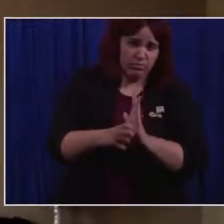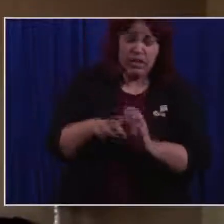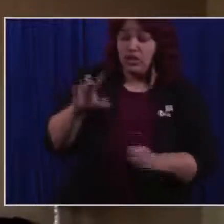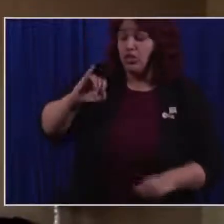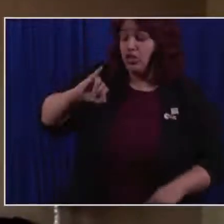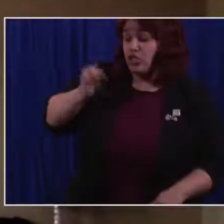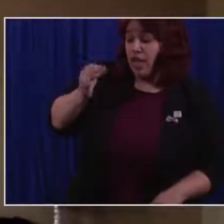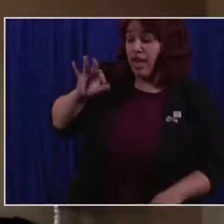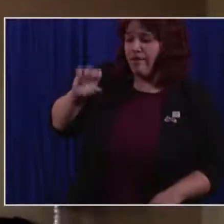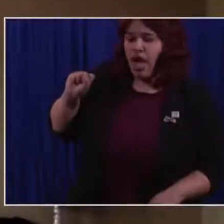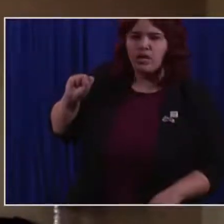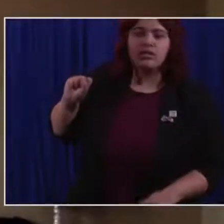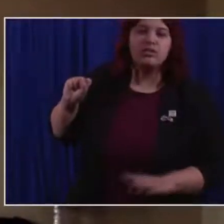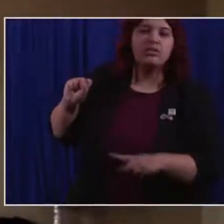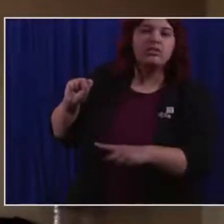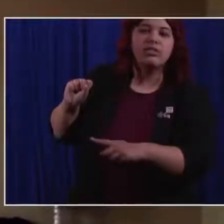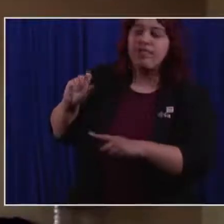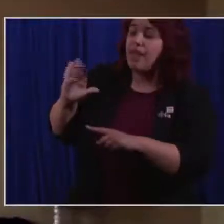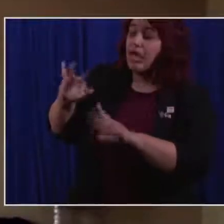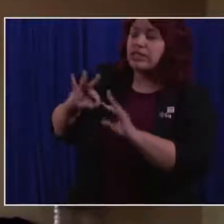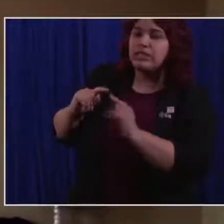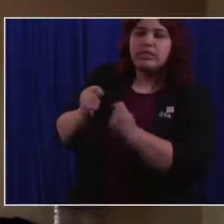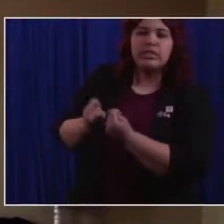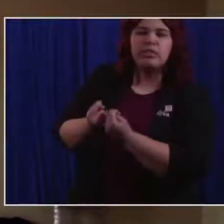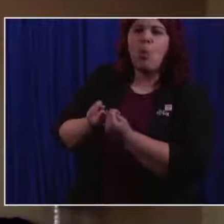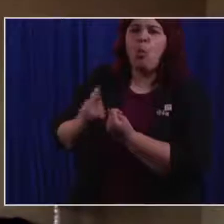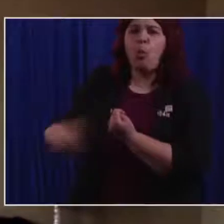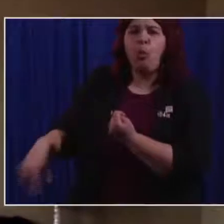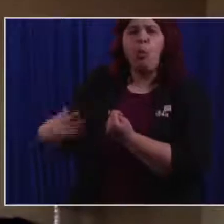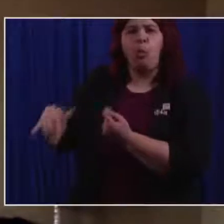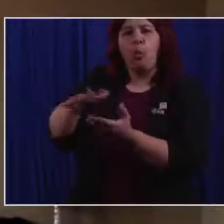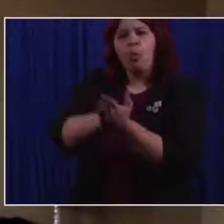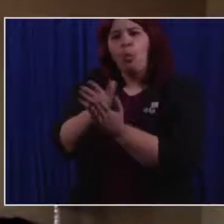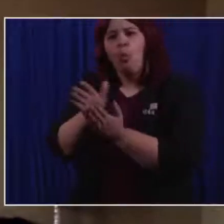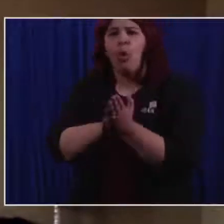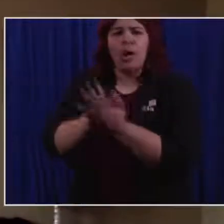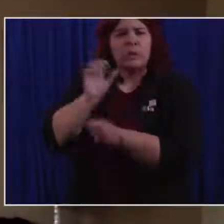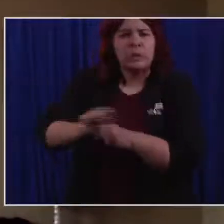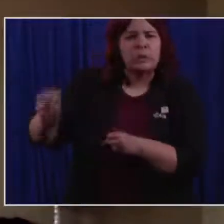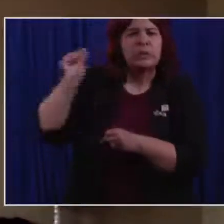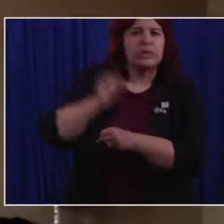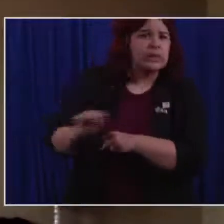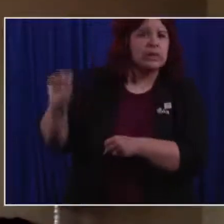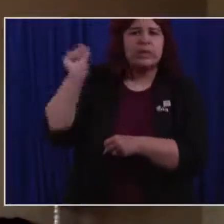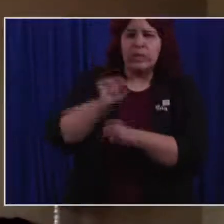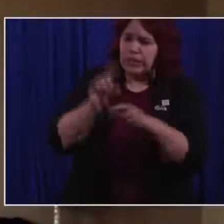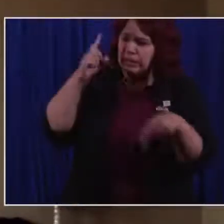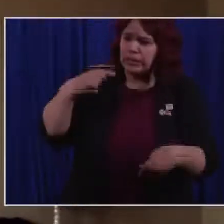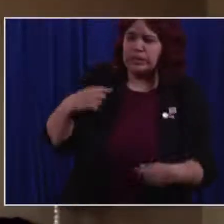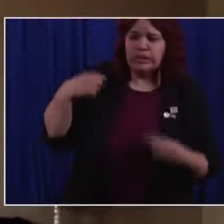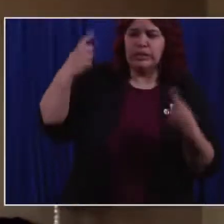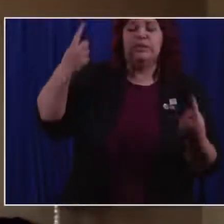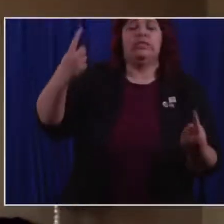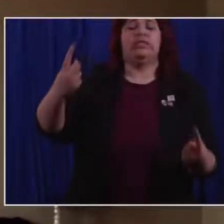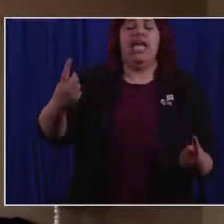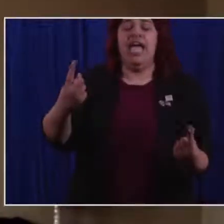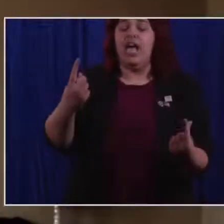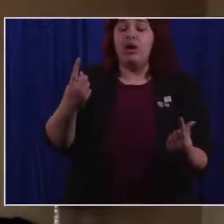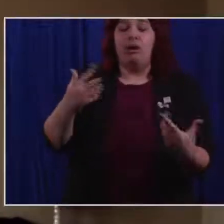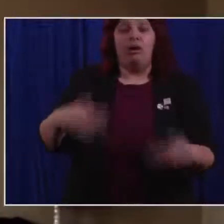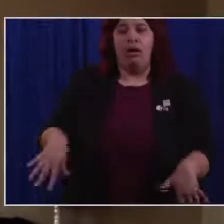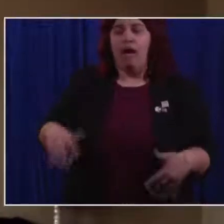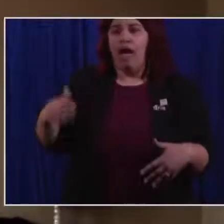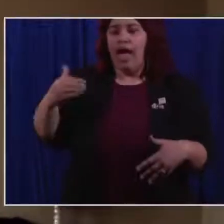with. They are engaged, they are working hard through a long pandemic, and they've been knowledgeable and have been very open